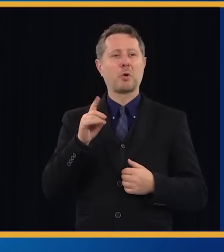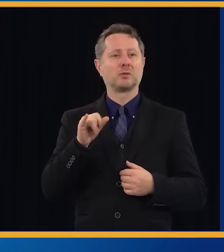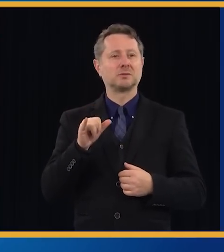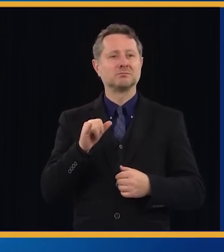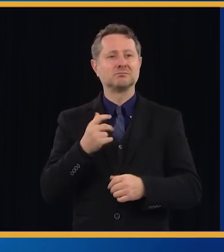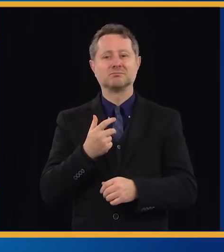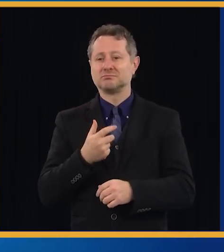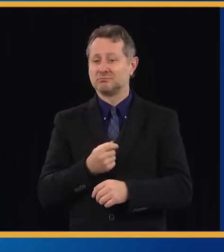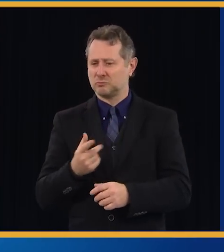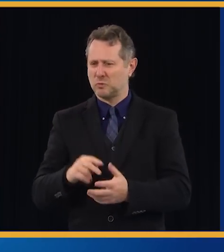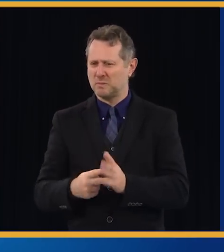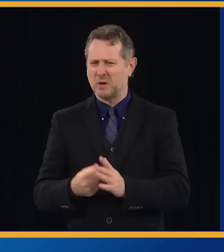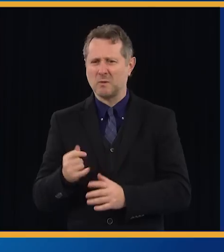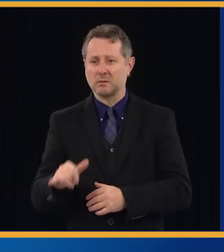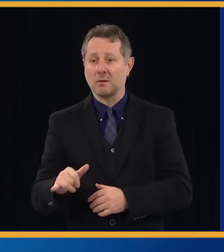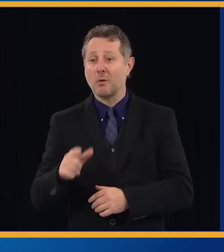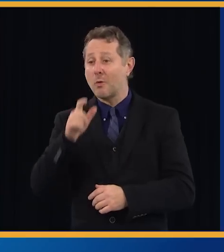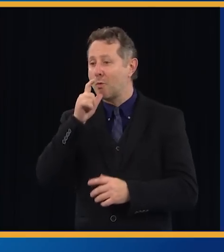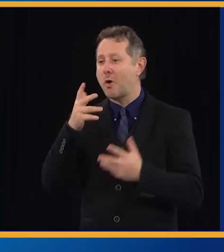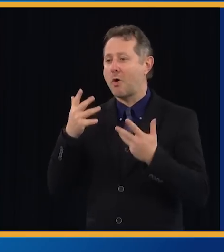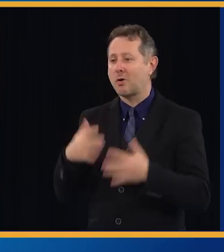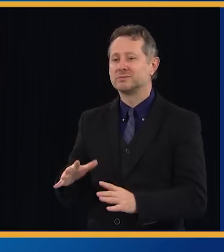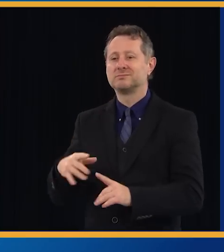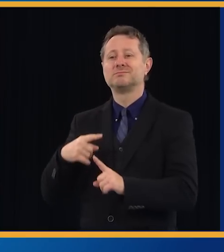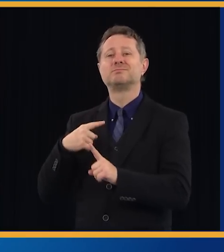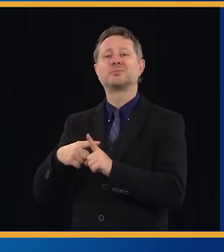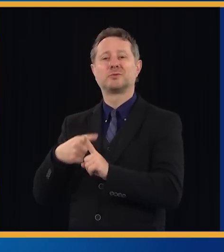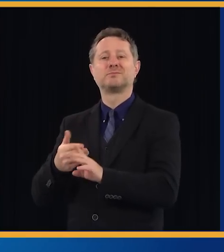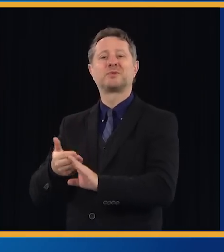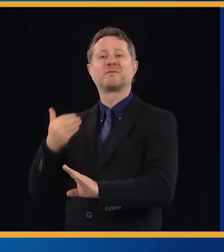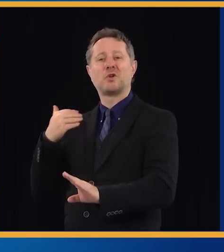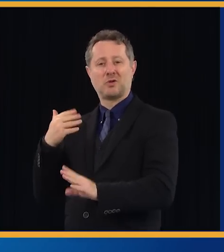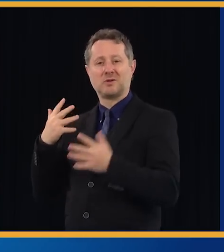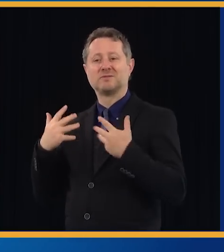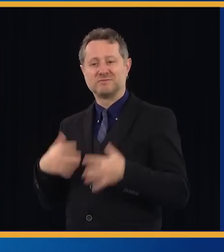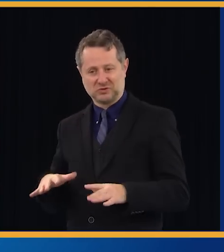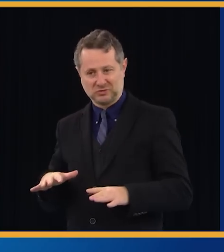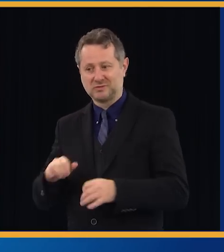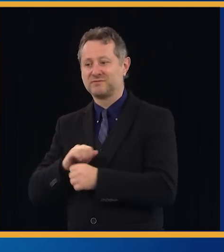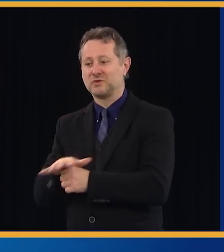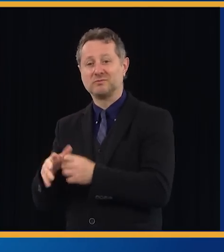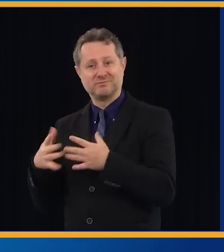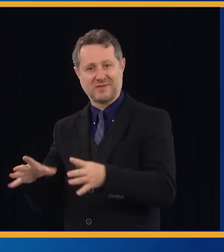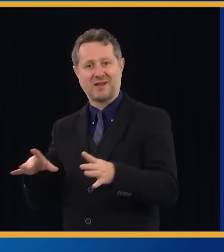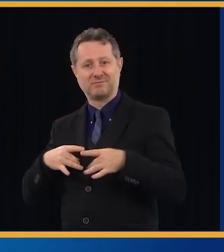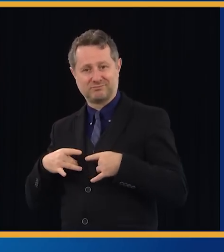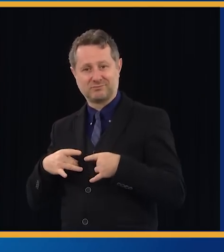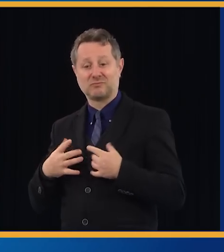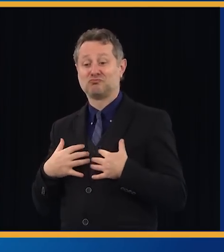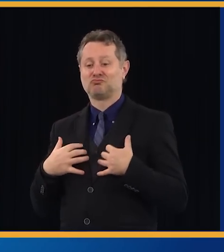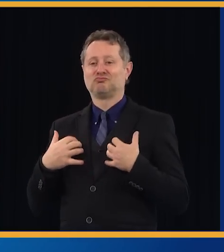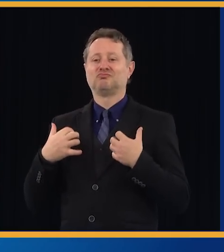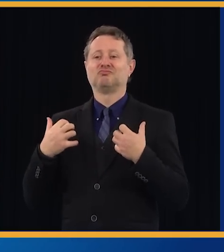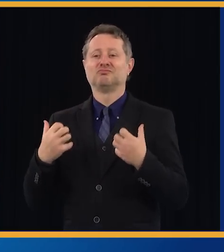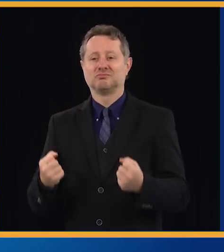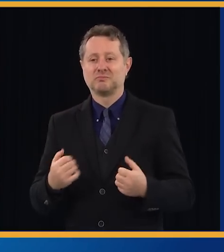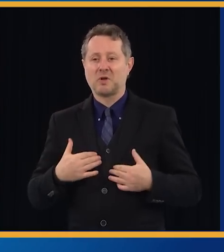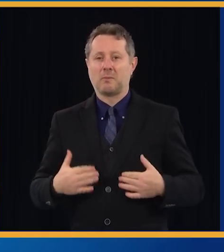are people who were infected and who developed the antibodies to fight the